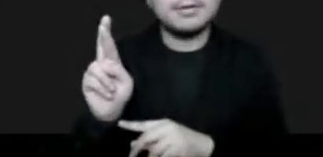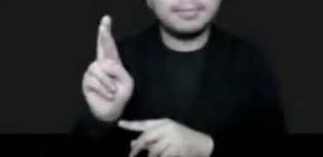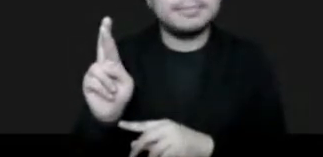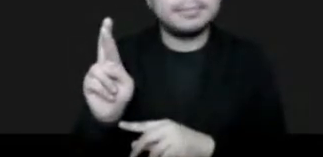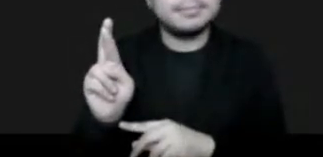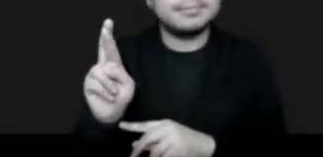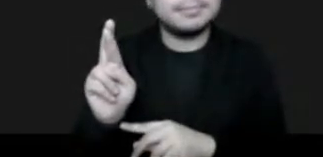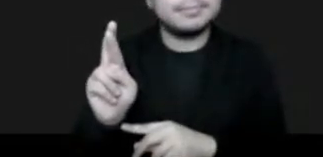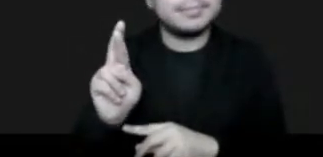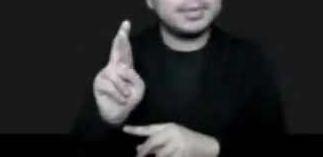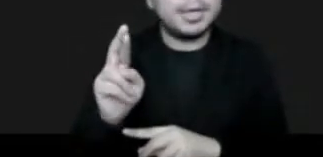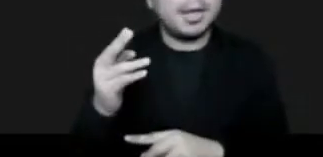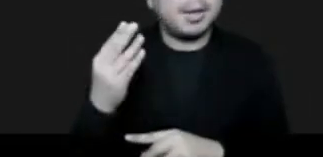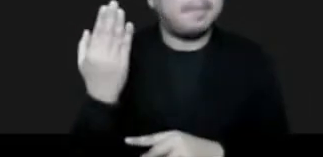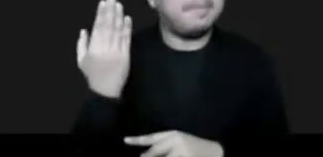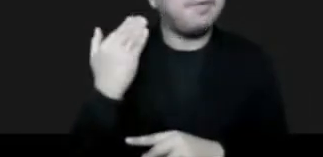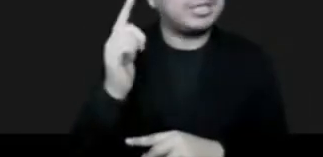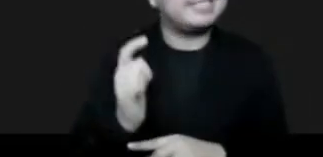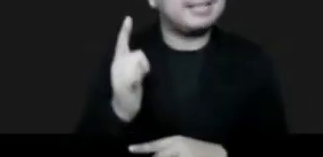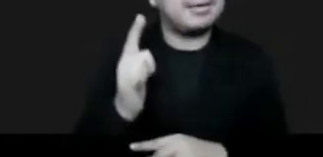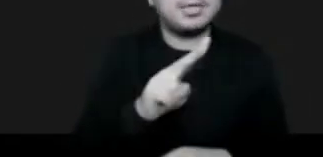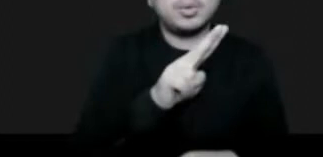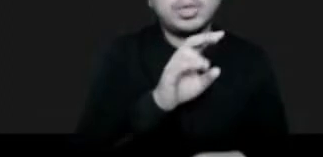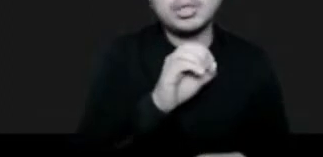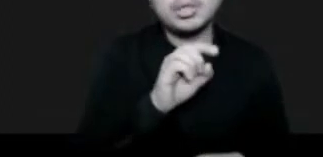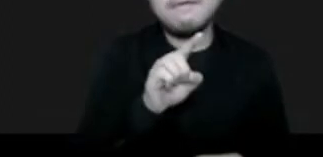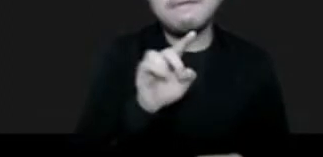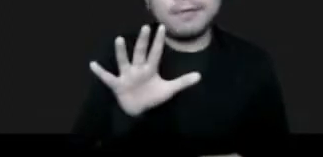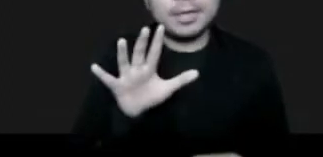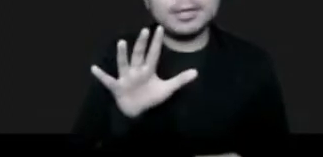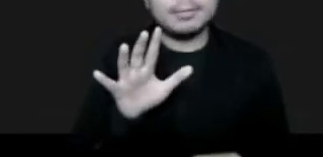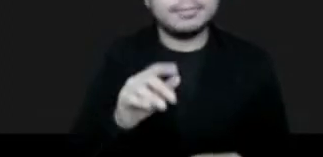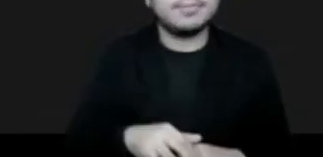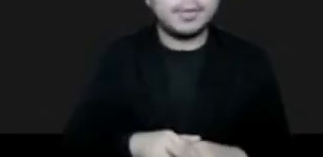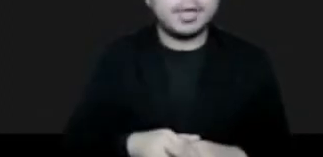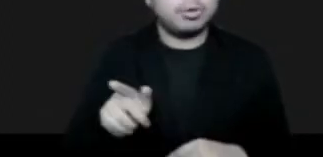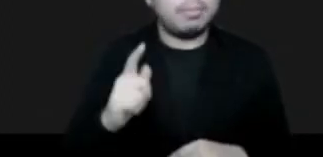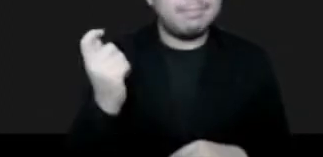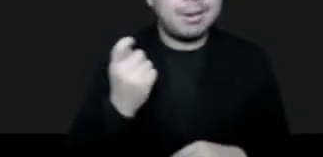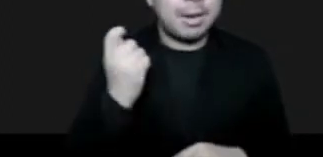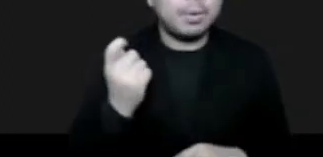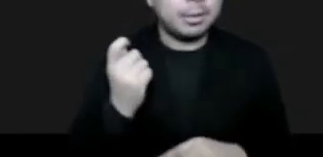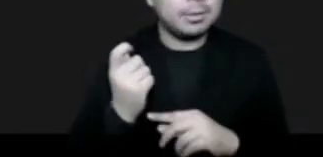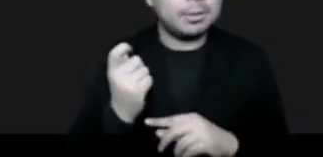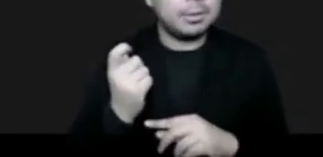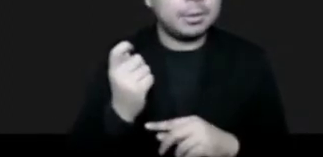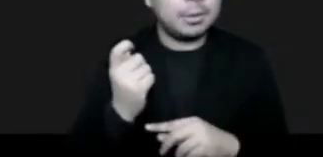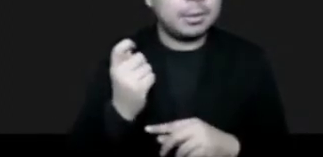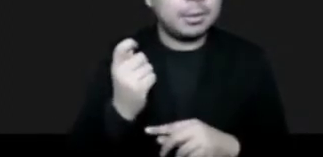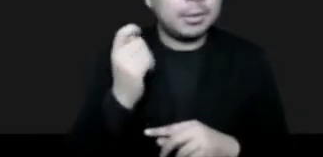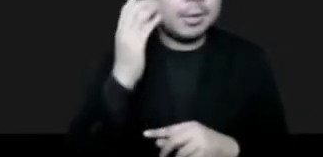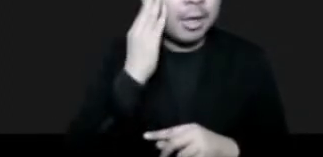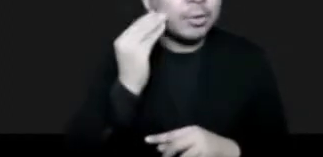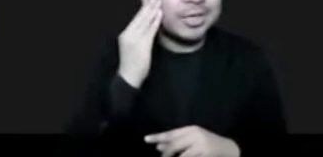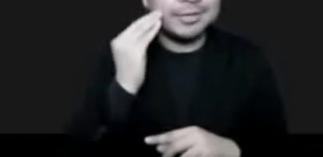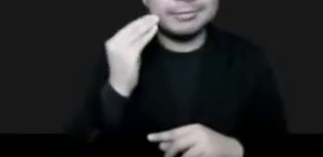2015, when Malawi experienced the worst ever form of disaster